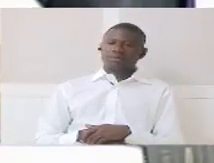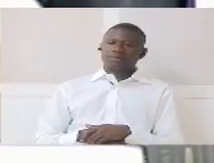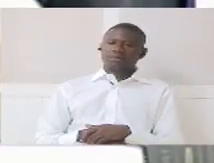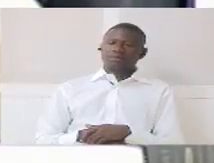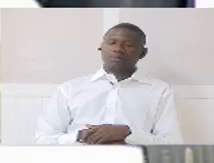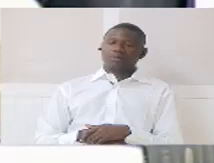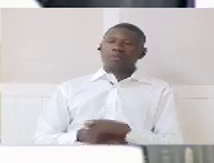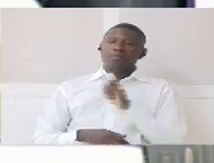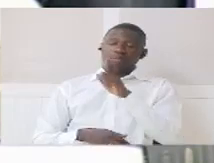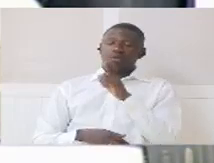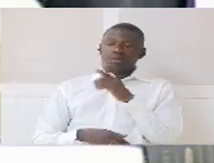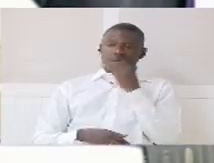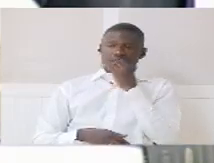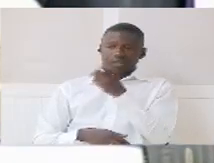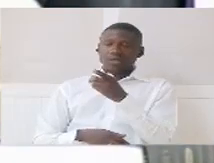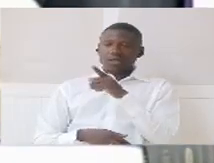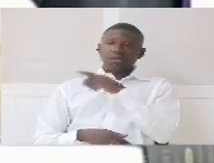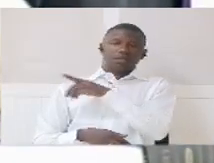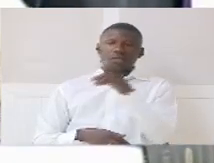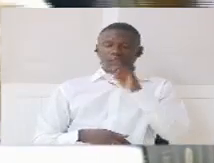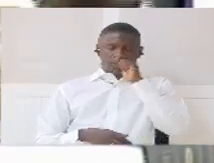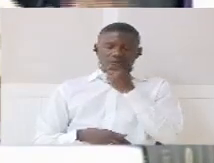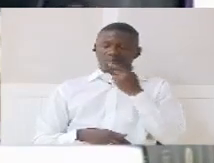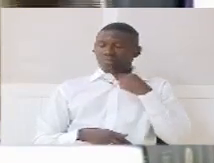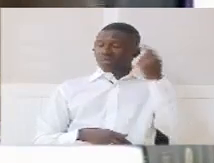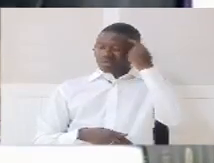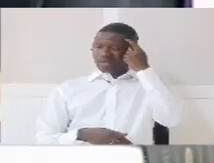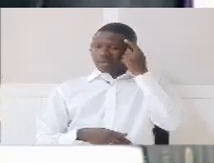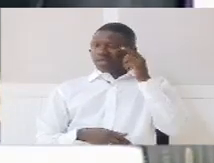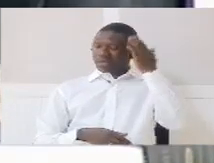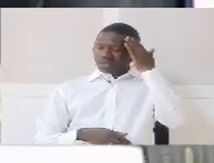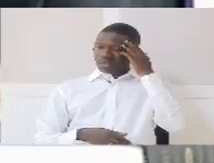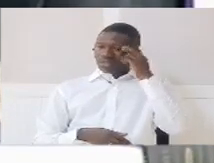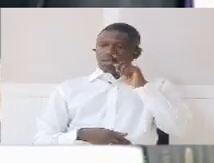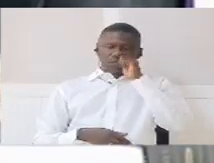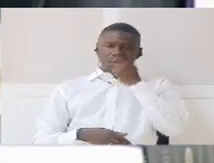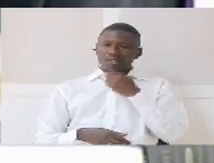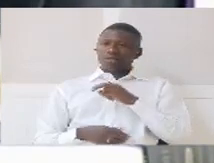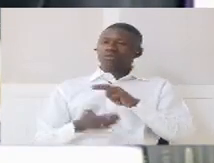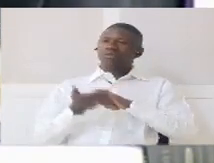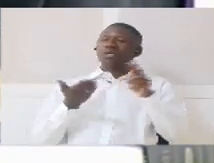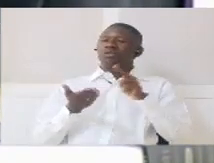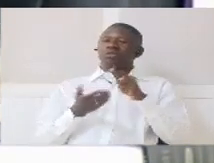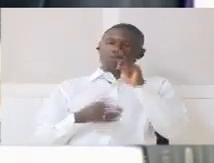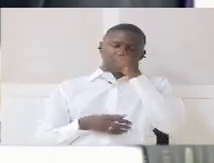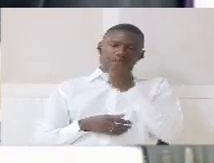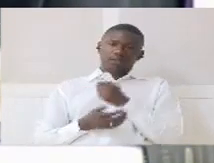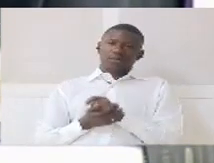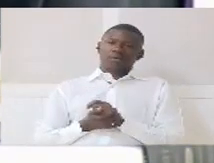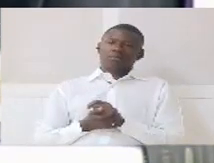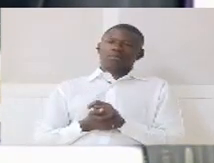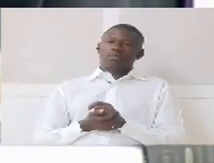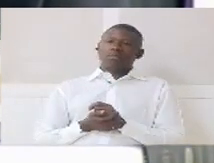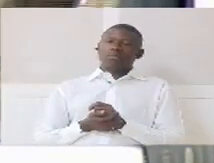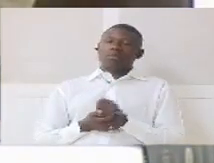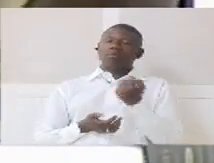they said they killed him, but I thought that he had died naturally. Because every prisoner admitted. Because every anywhere, prisoner that is admitted. In any hospital.